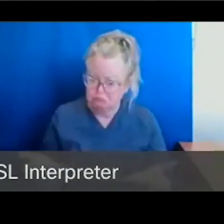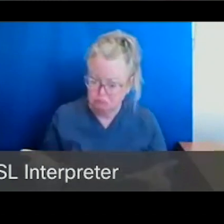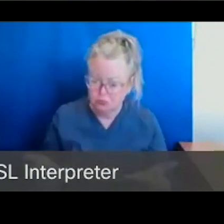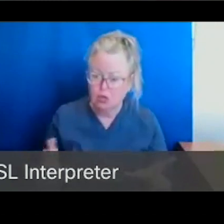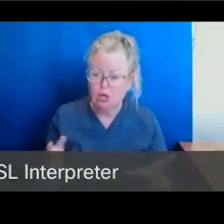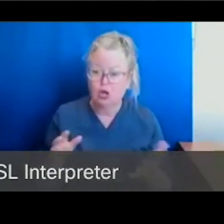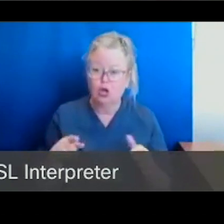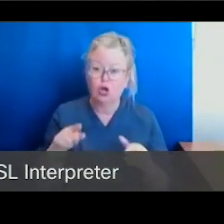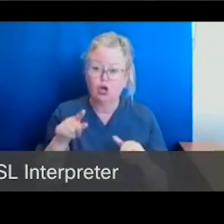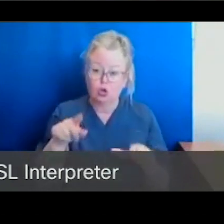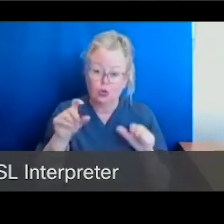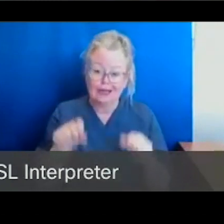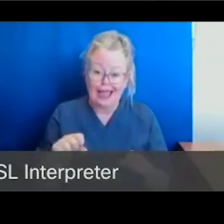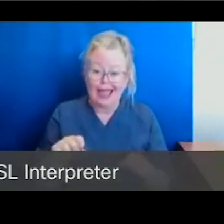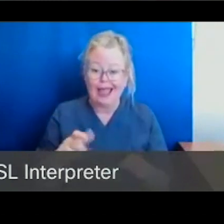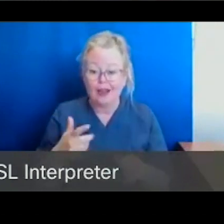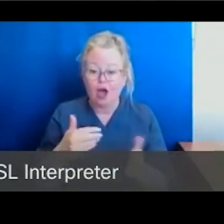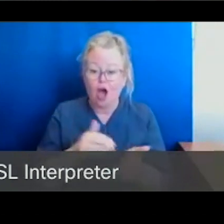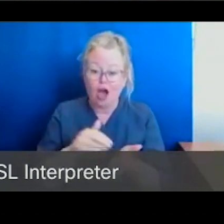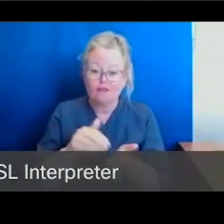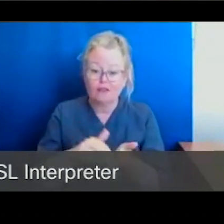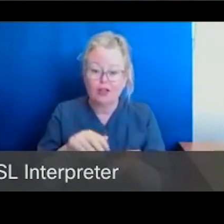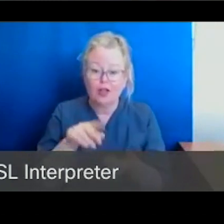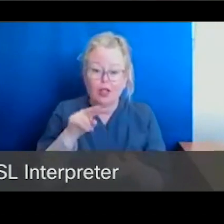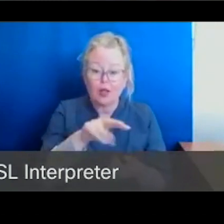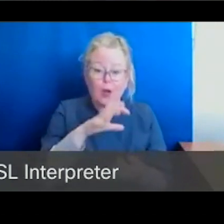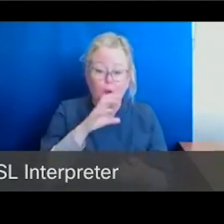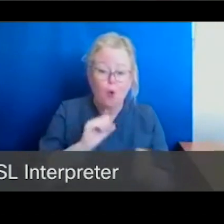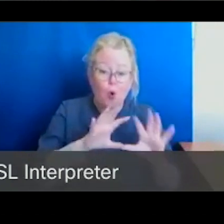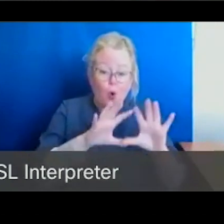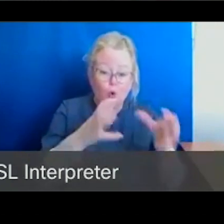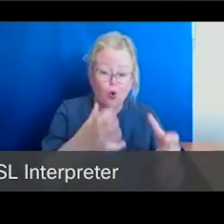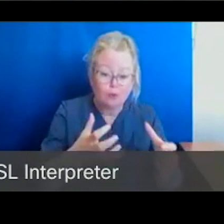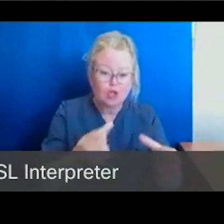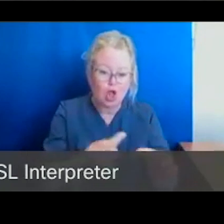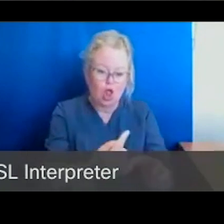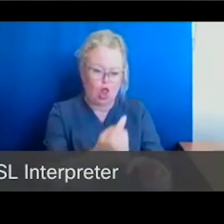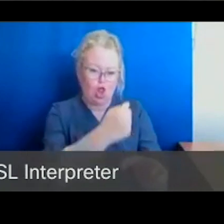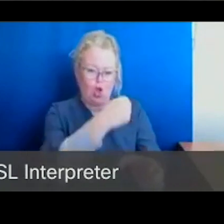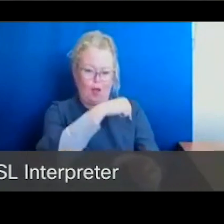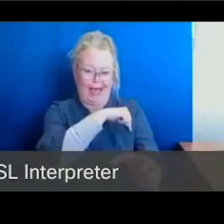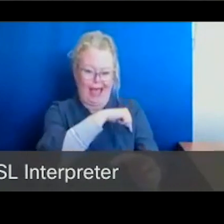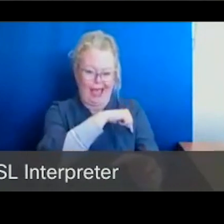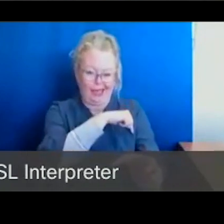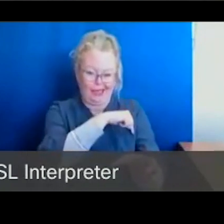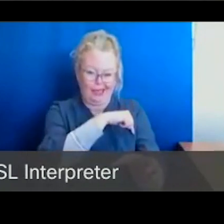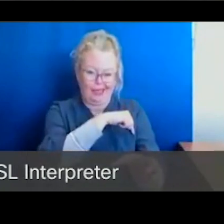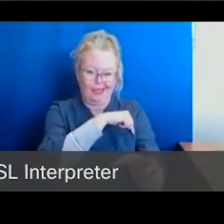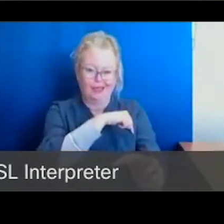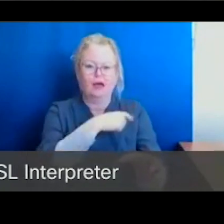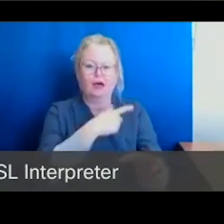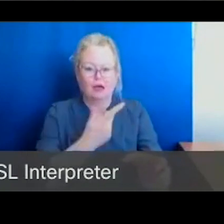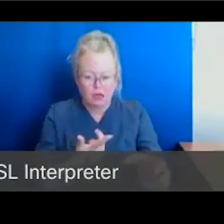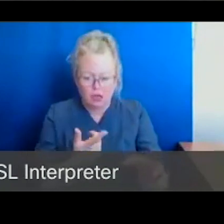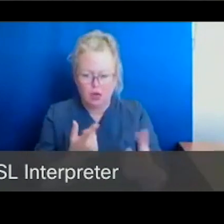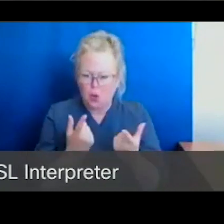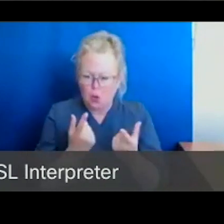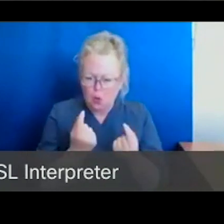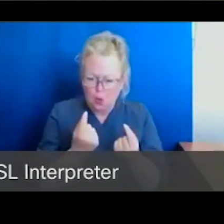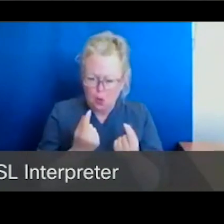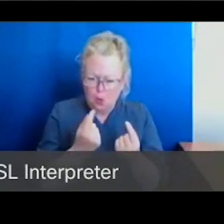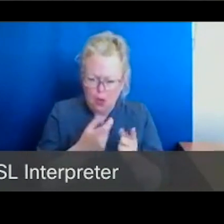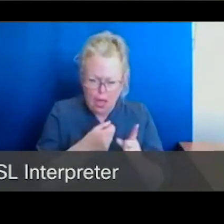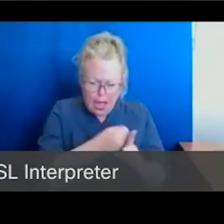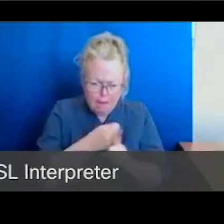at retrospectively at older cohorts as they progress through the education system, trying to identify what factors were linked